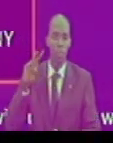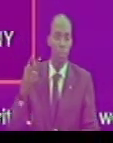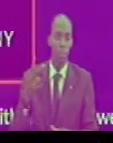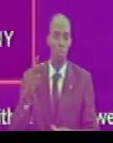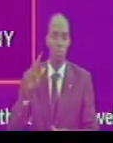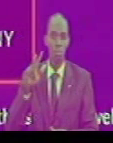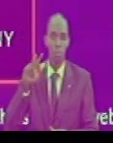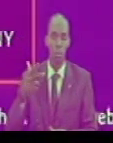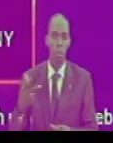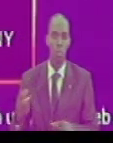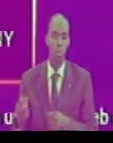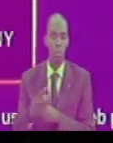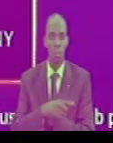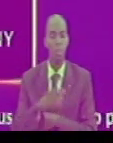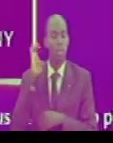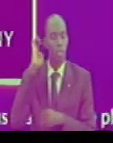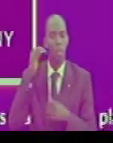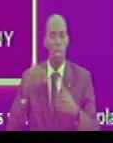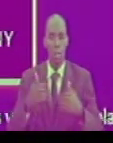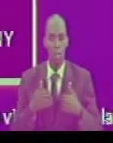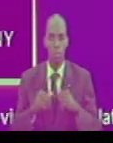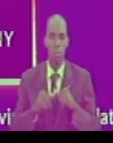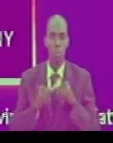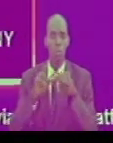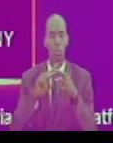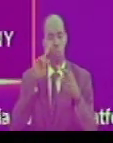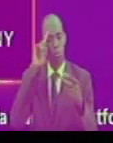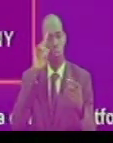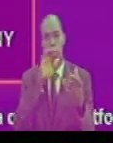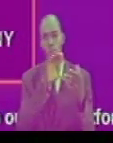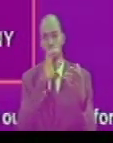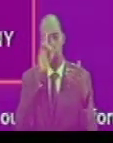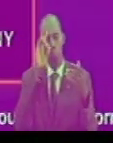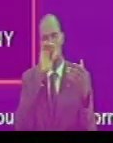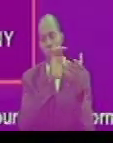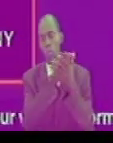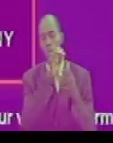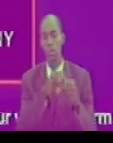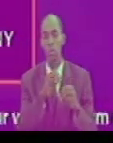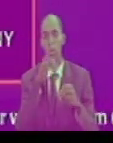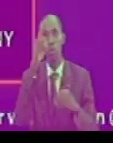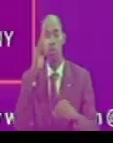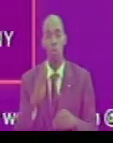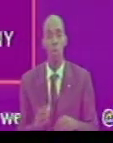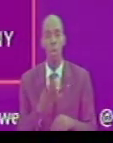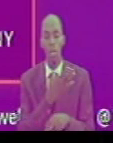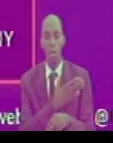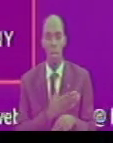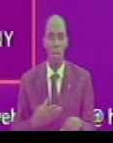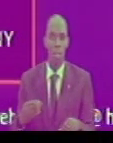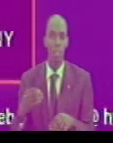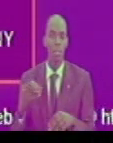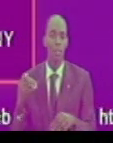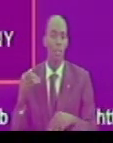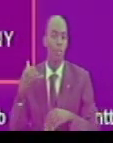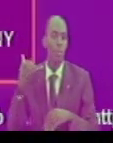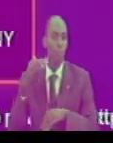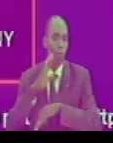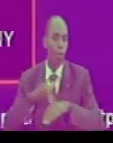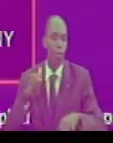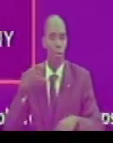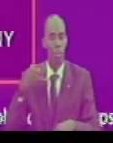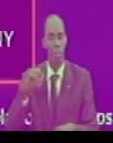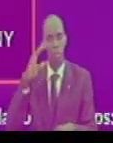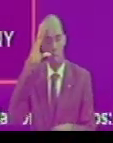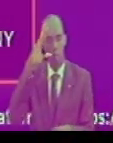boy, and the boy can confess that the breathing problem is gone and gone forever. He